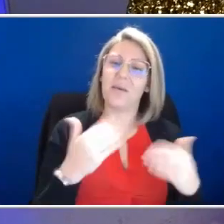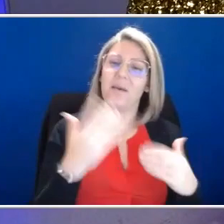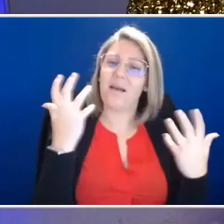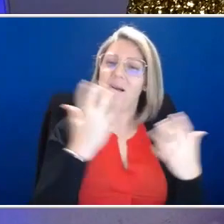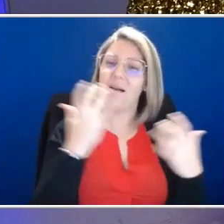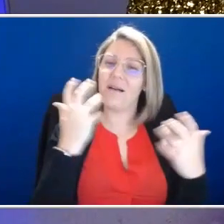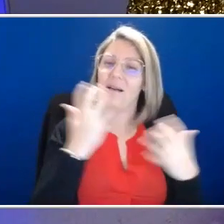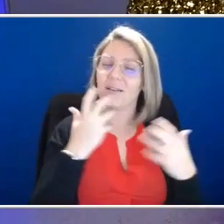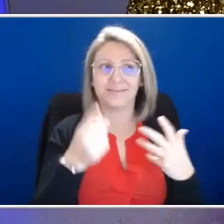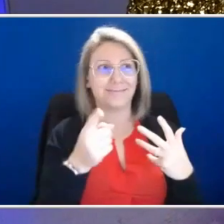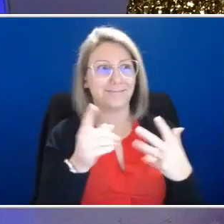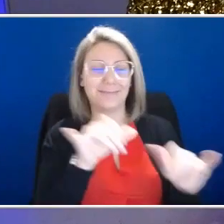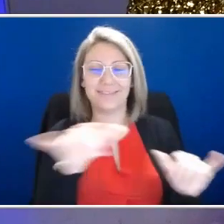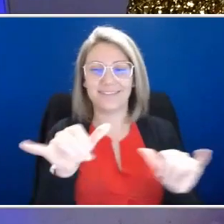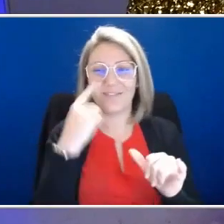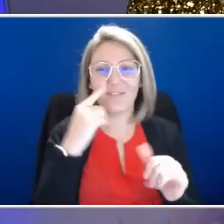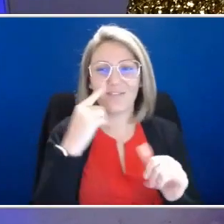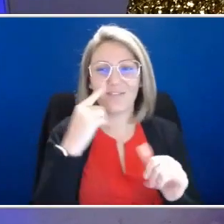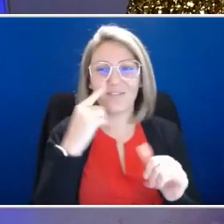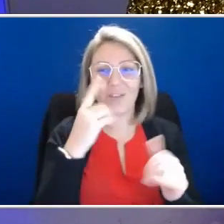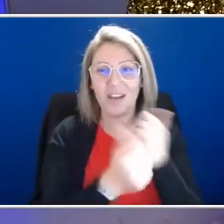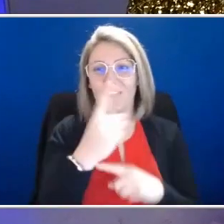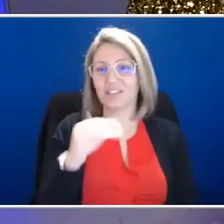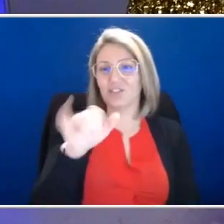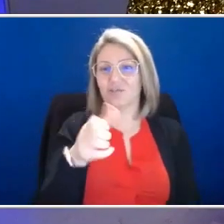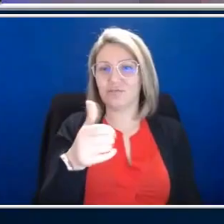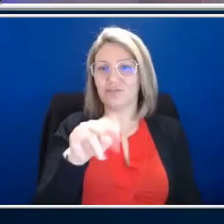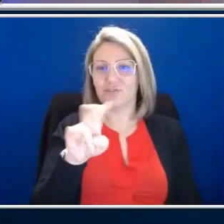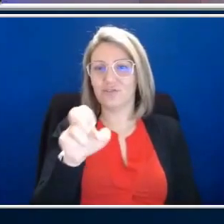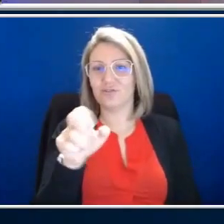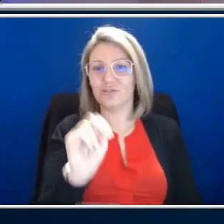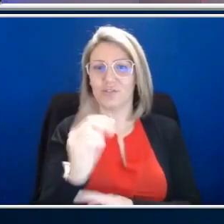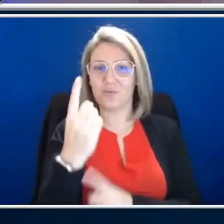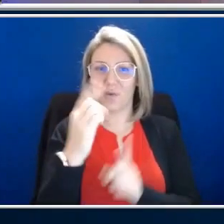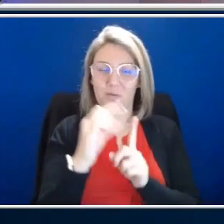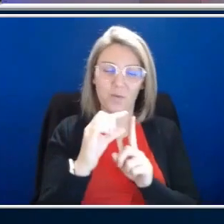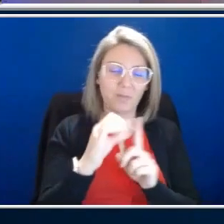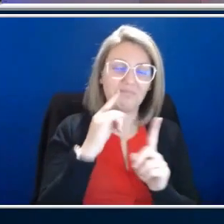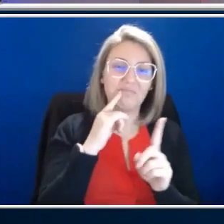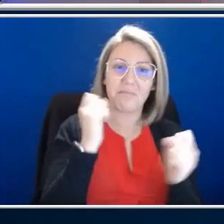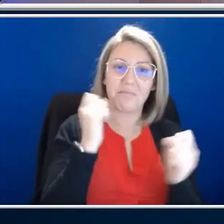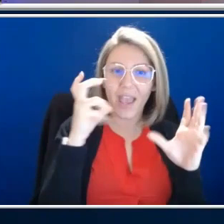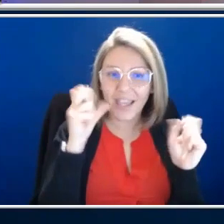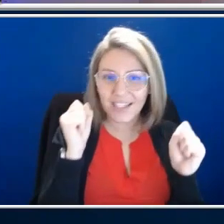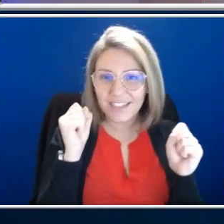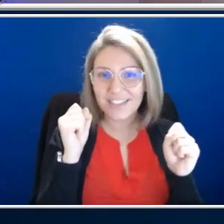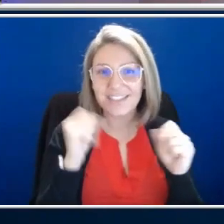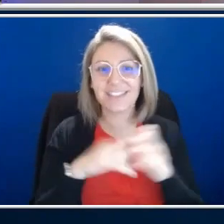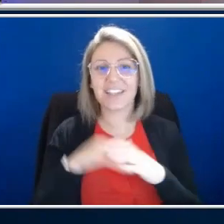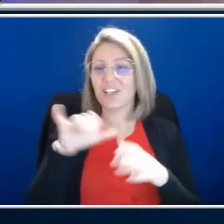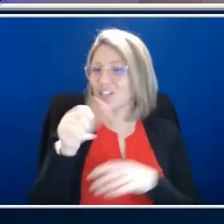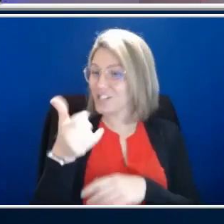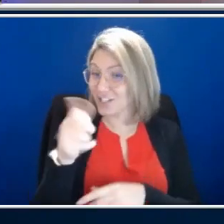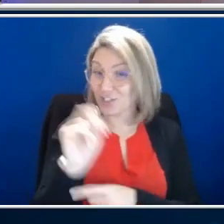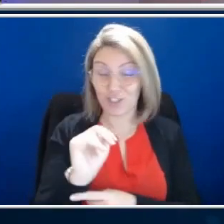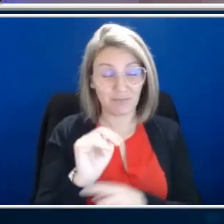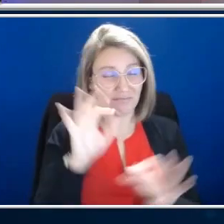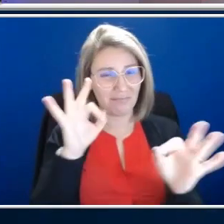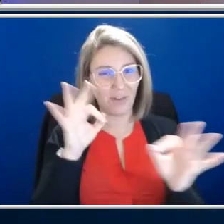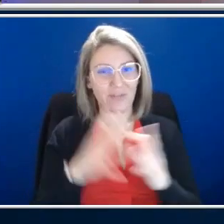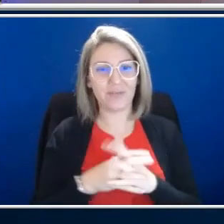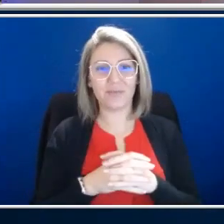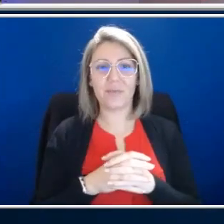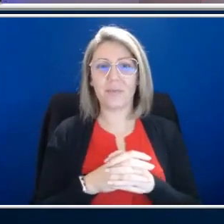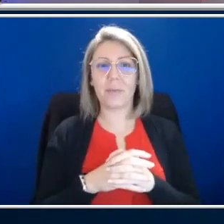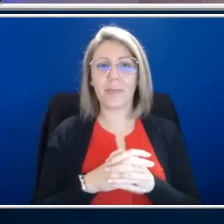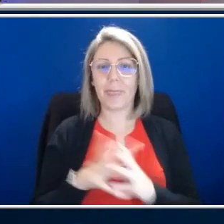us on that. And then Jean just has one word, amazing. Jean, you nailed it. Mark has another